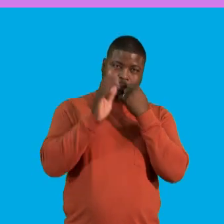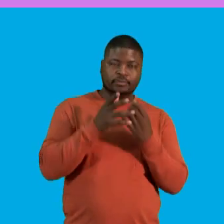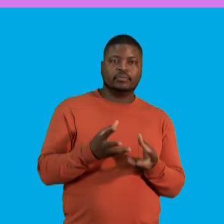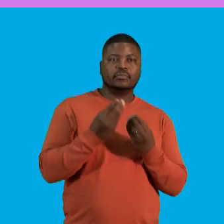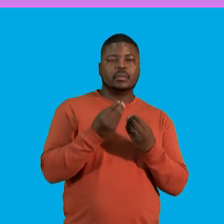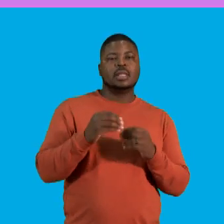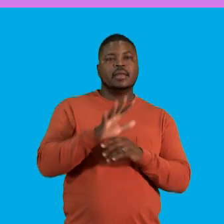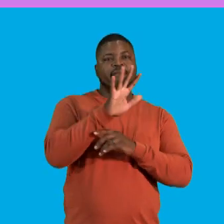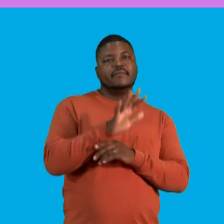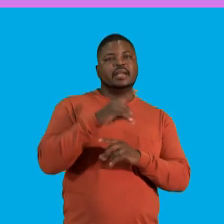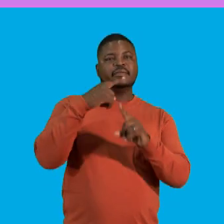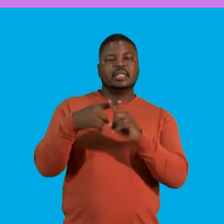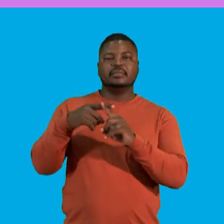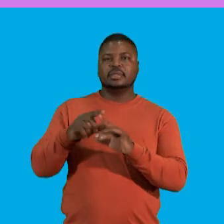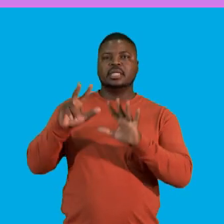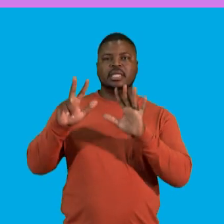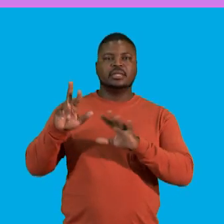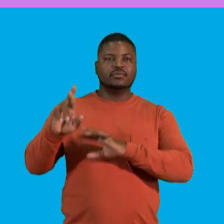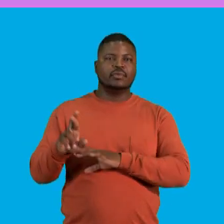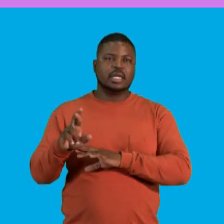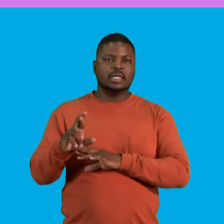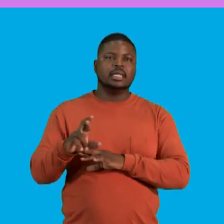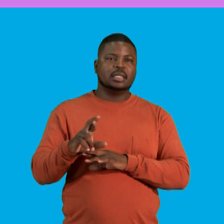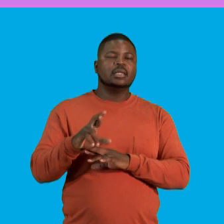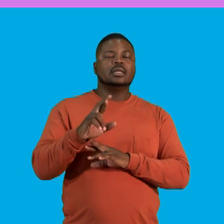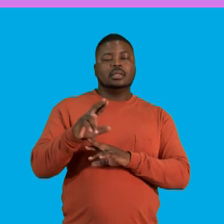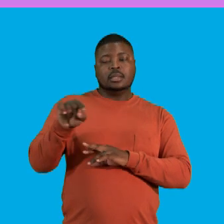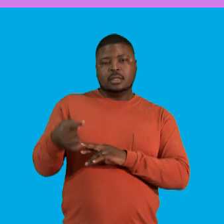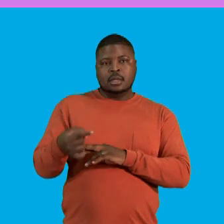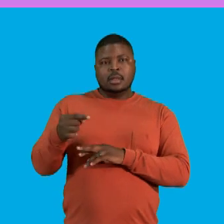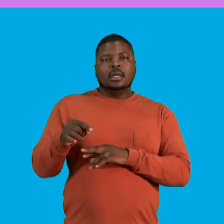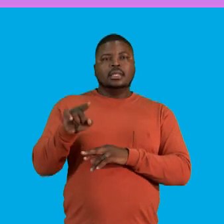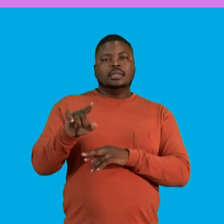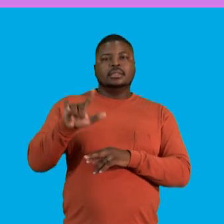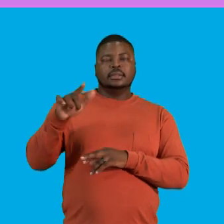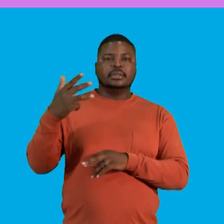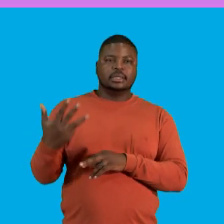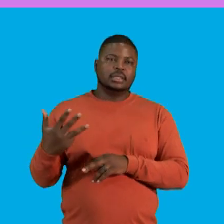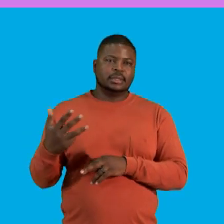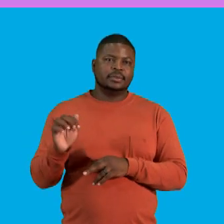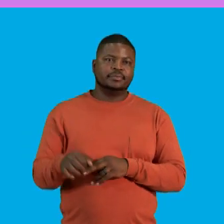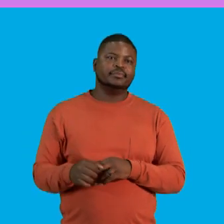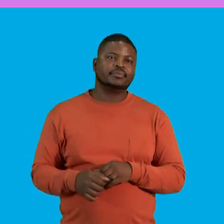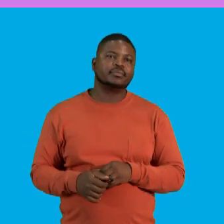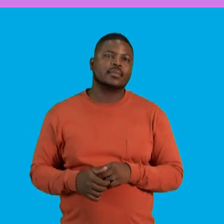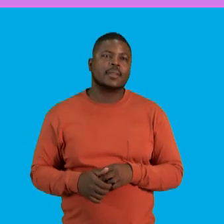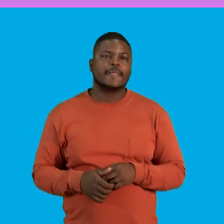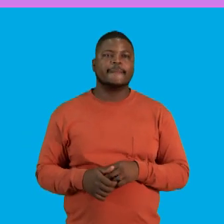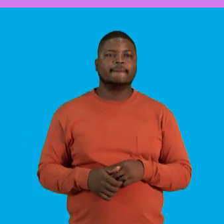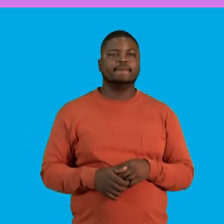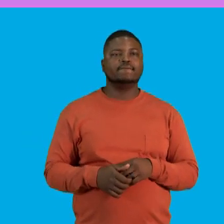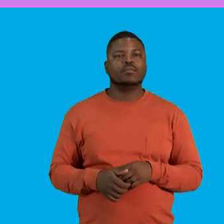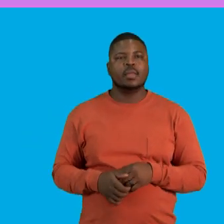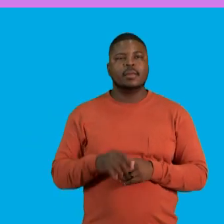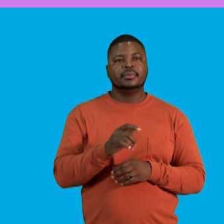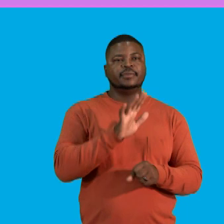It gives us 5 times 8 rand 79 cents. Then